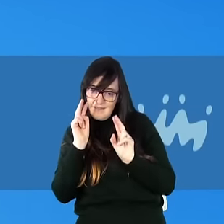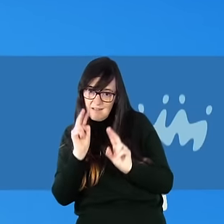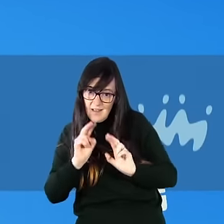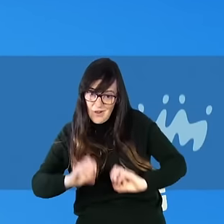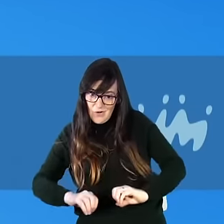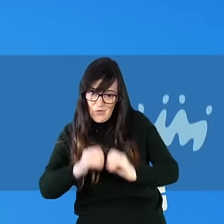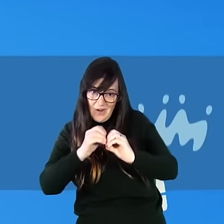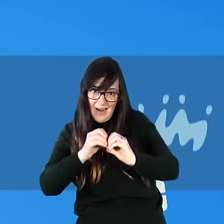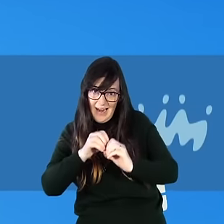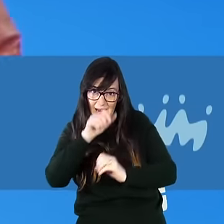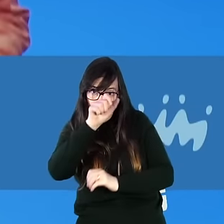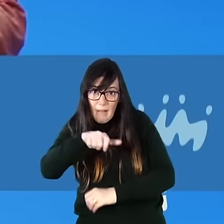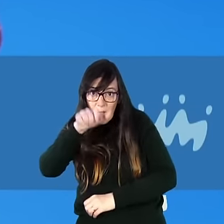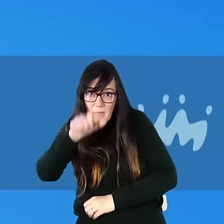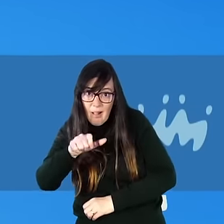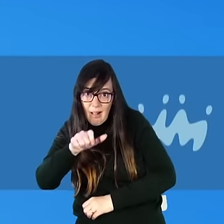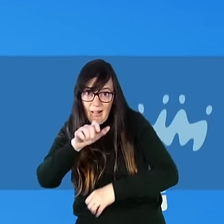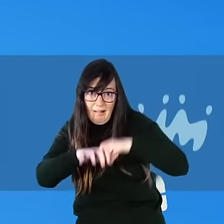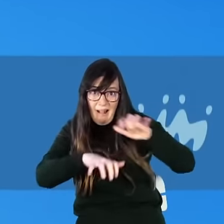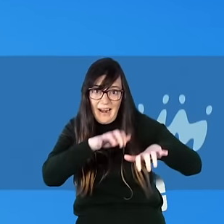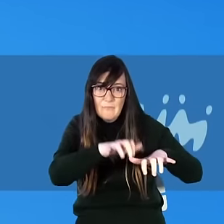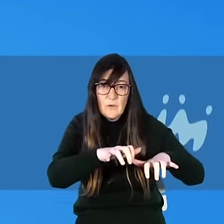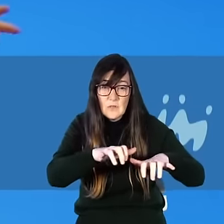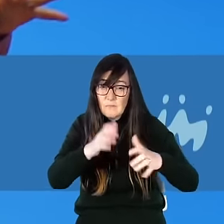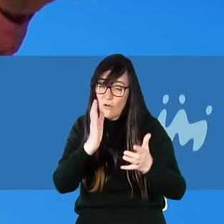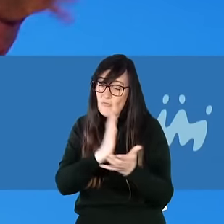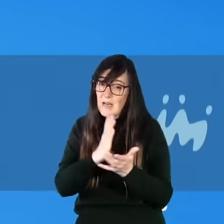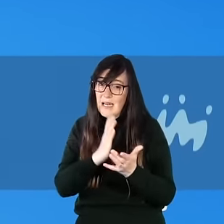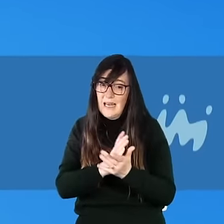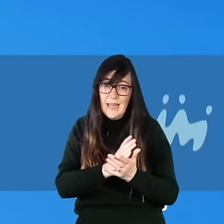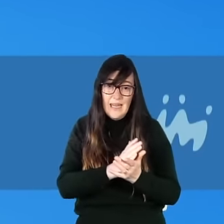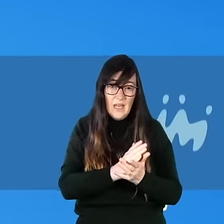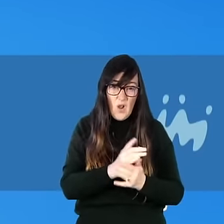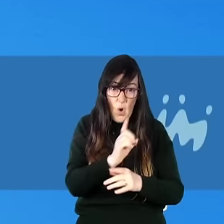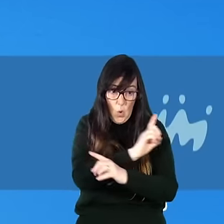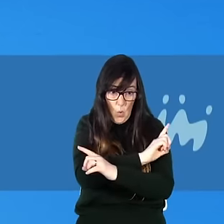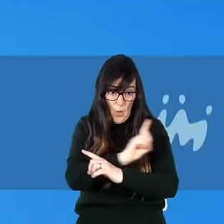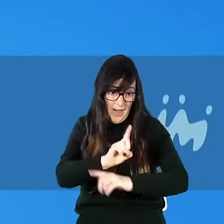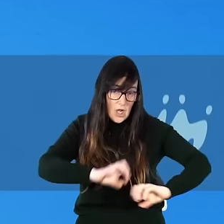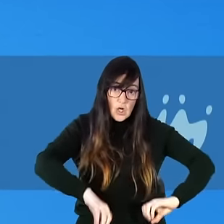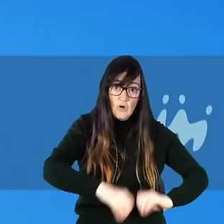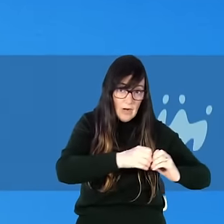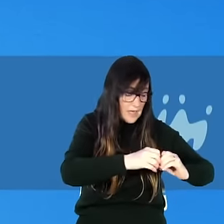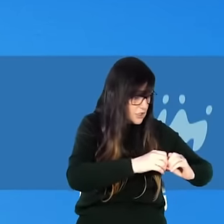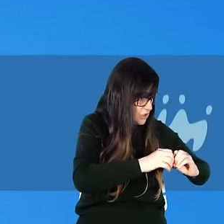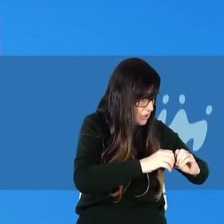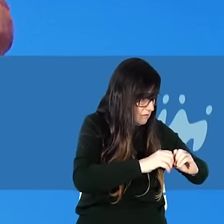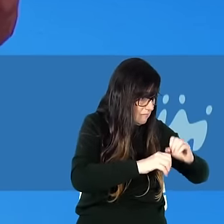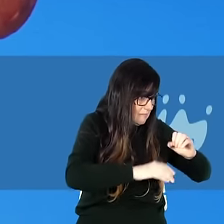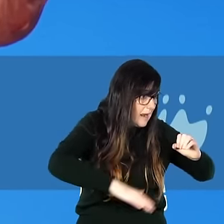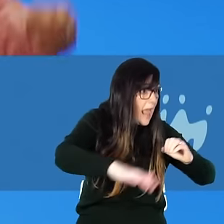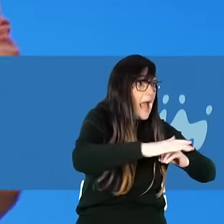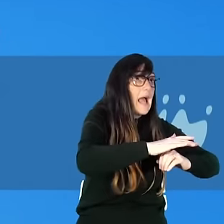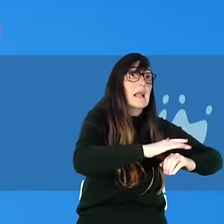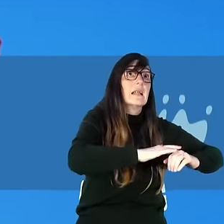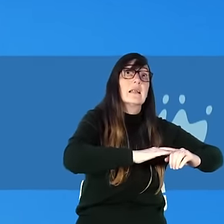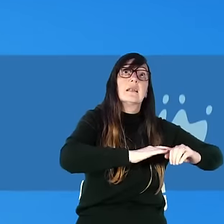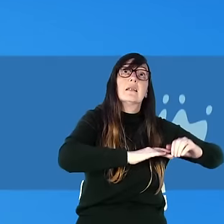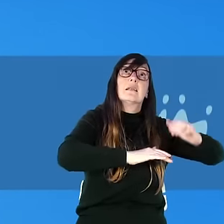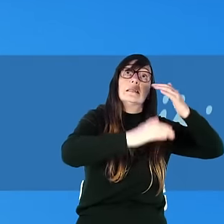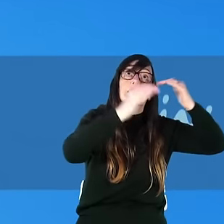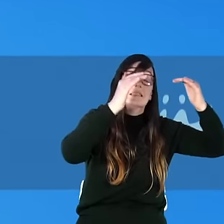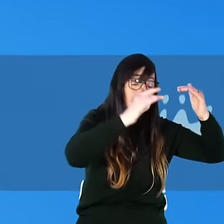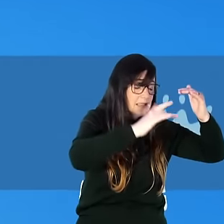mankind and the animals. It's the culmination of the whole week of creation, including land and sea, oceans and